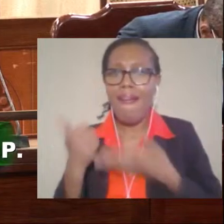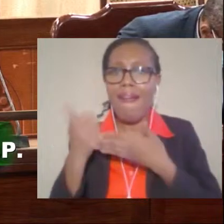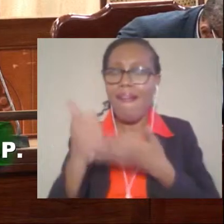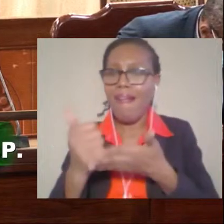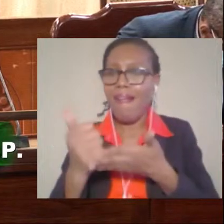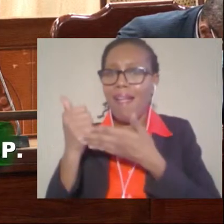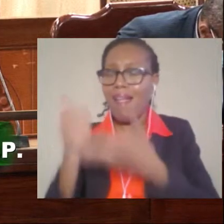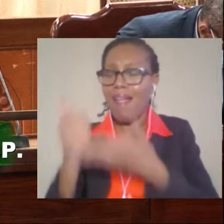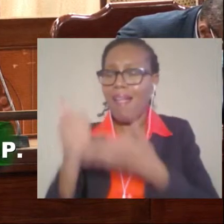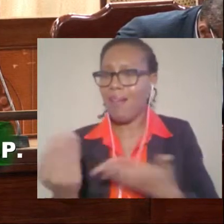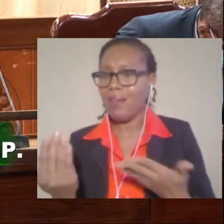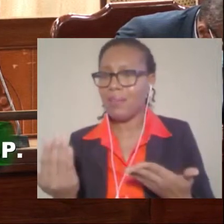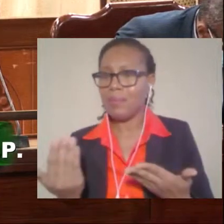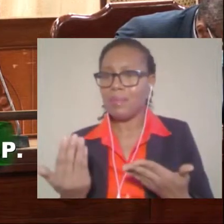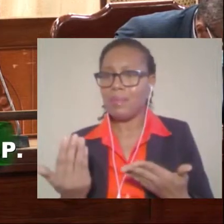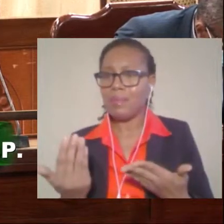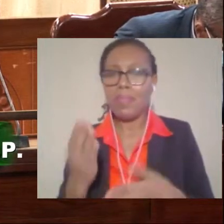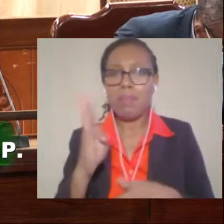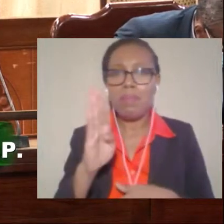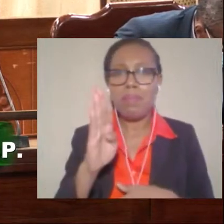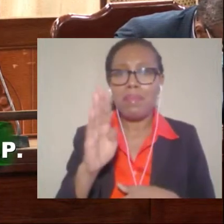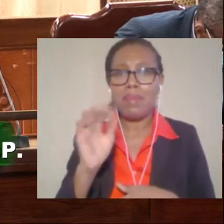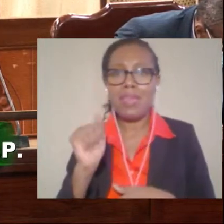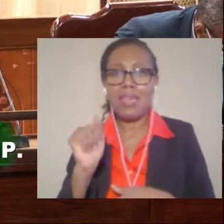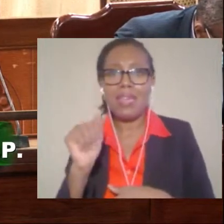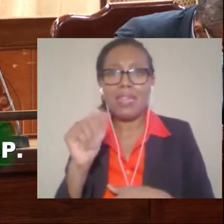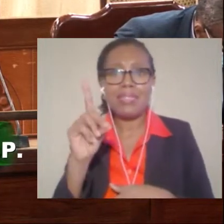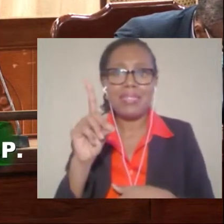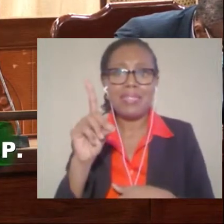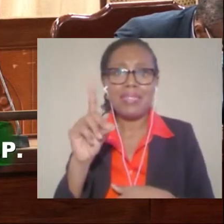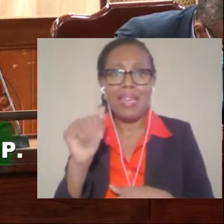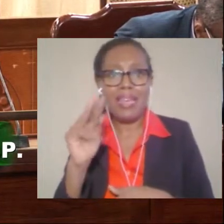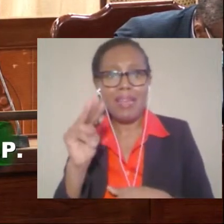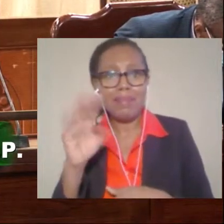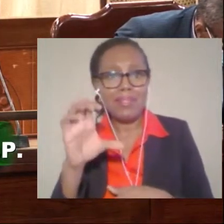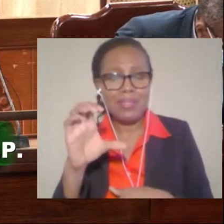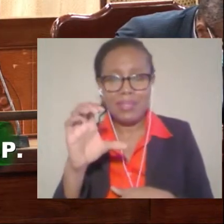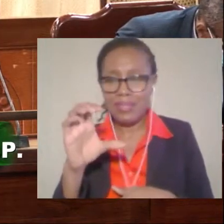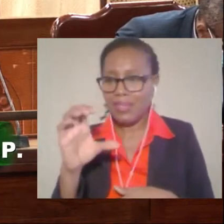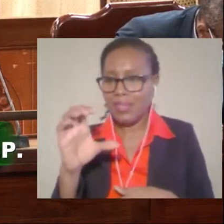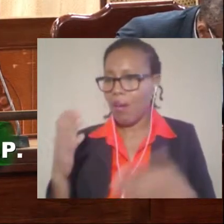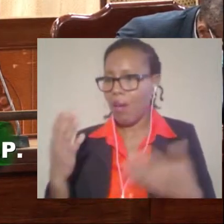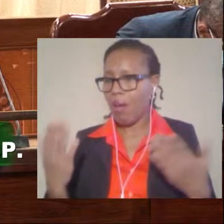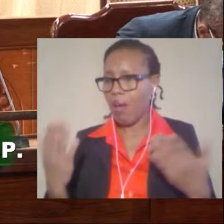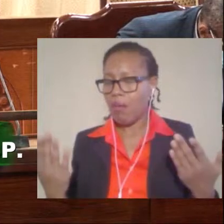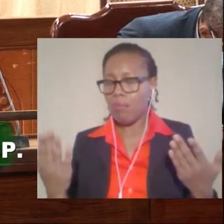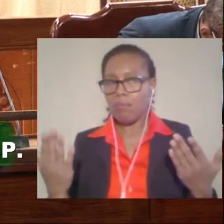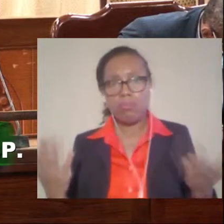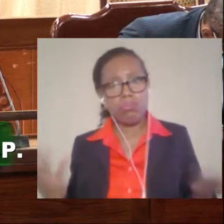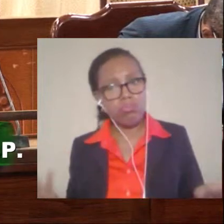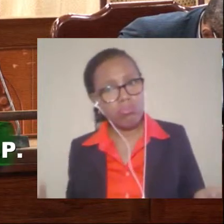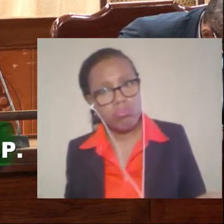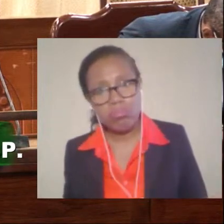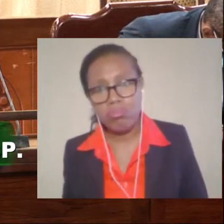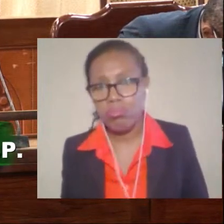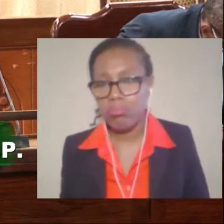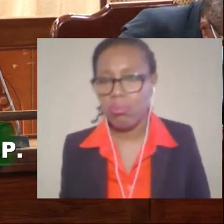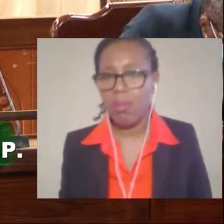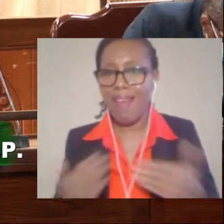of BADMC. My goodness. After 3 years,